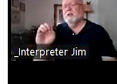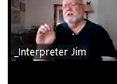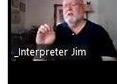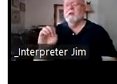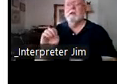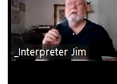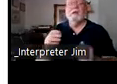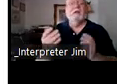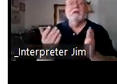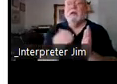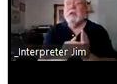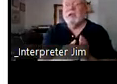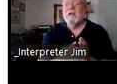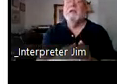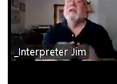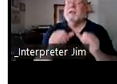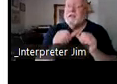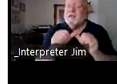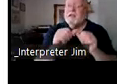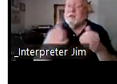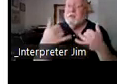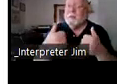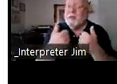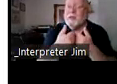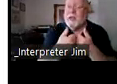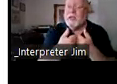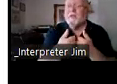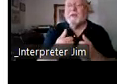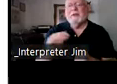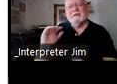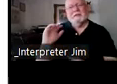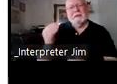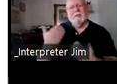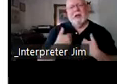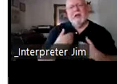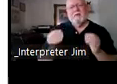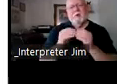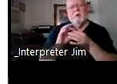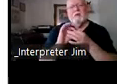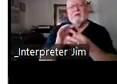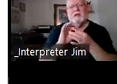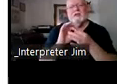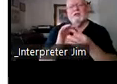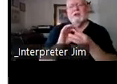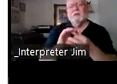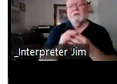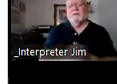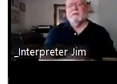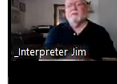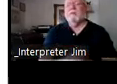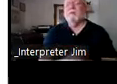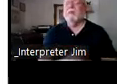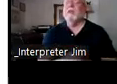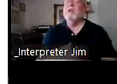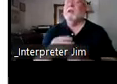these non-strategic games seem to definitely have more of a relationship with suicidal ideation and suicide attempt. And then they did something